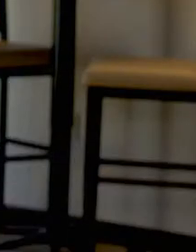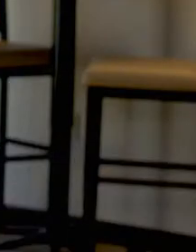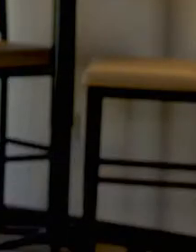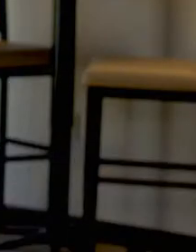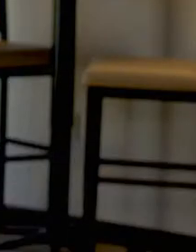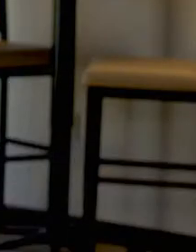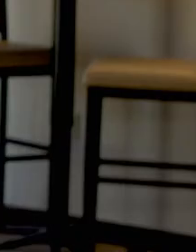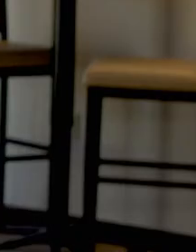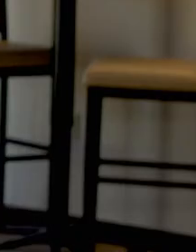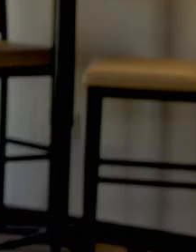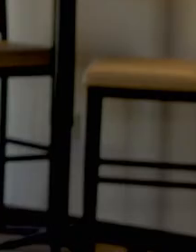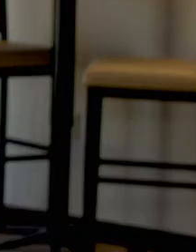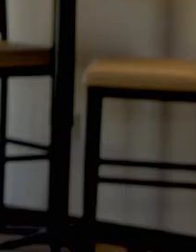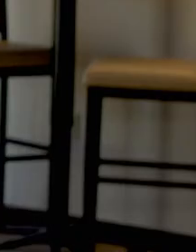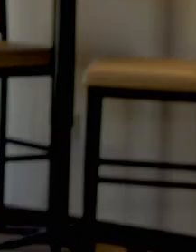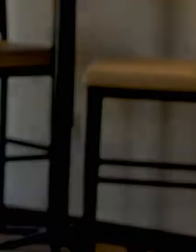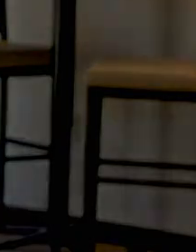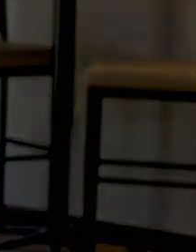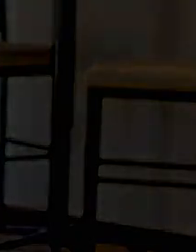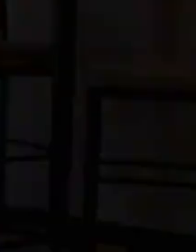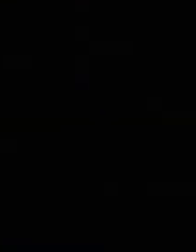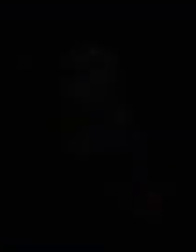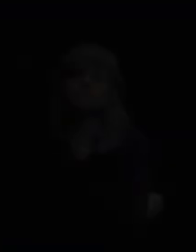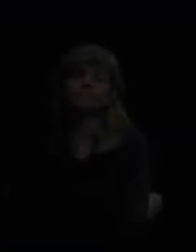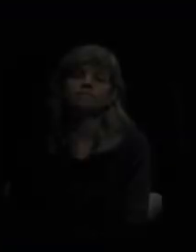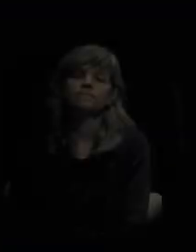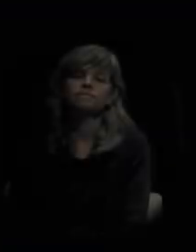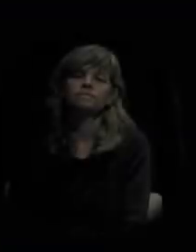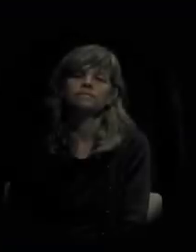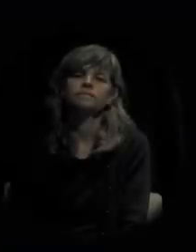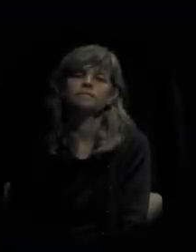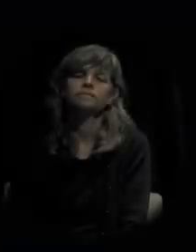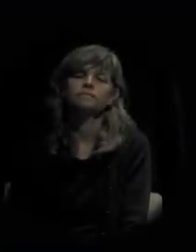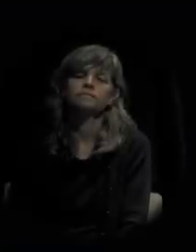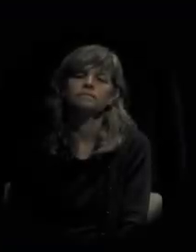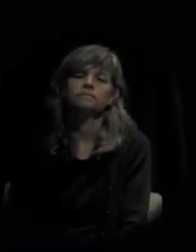lift our God high and glorify His name.